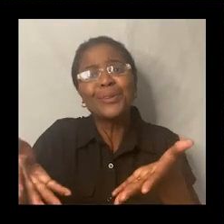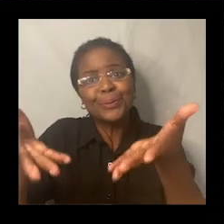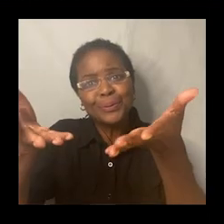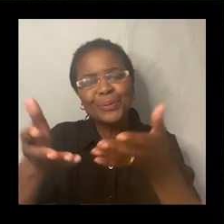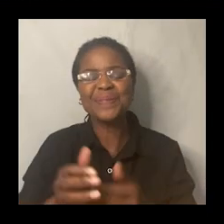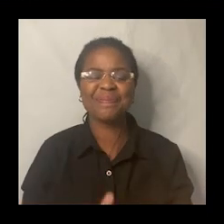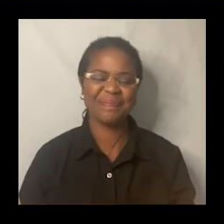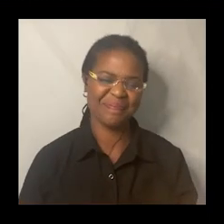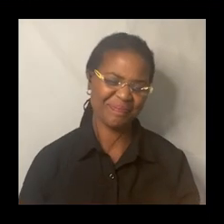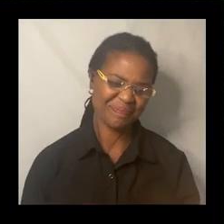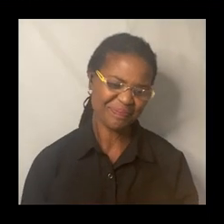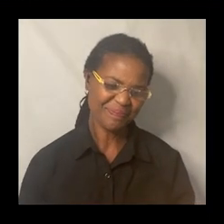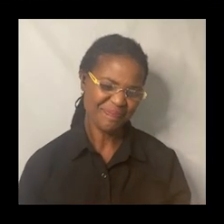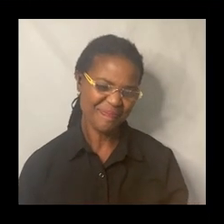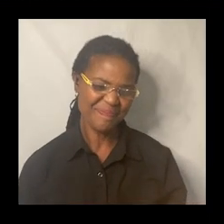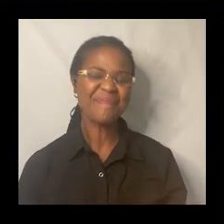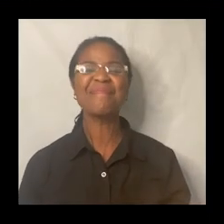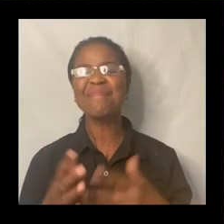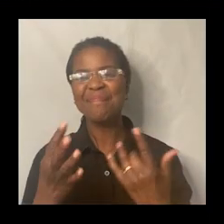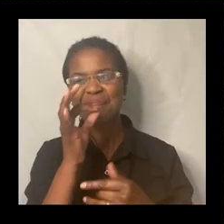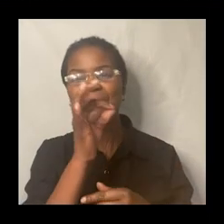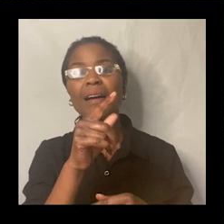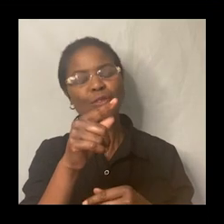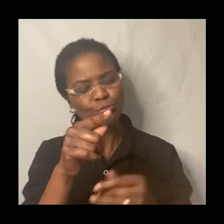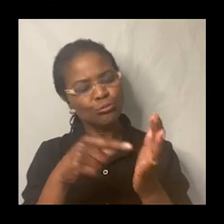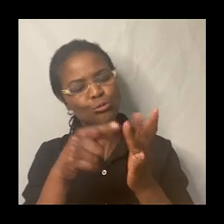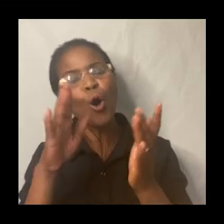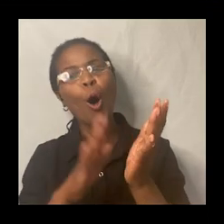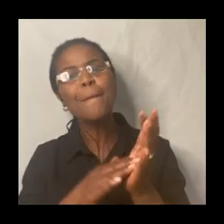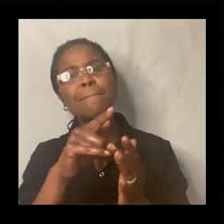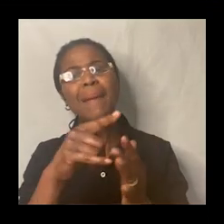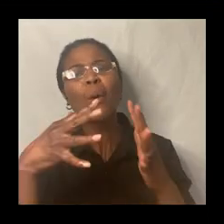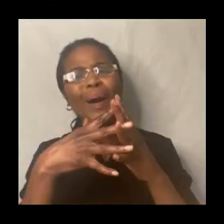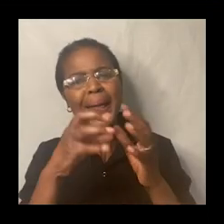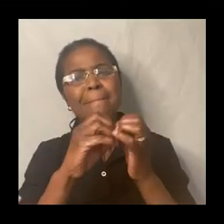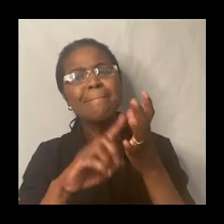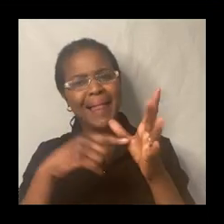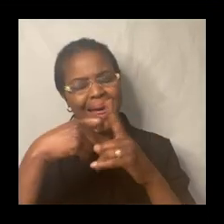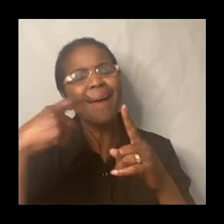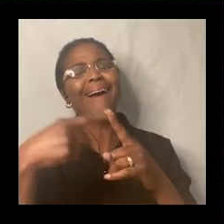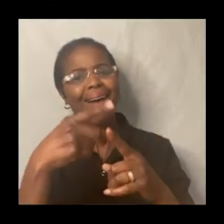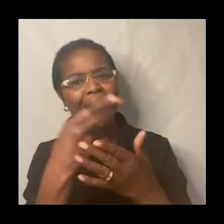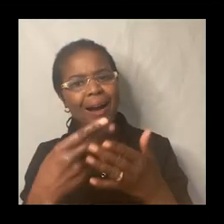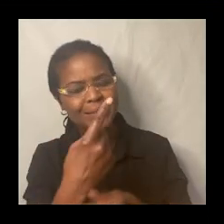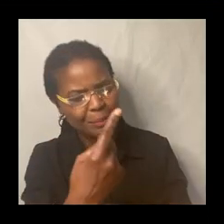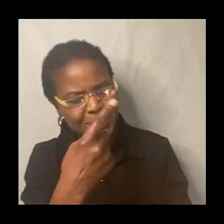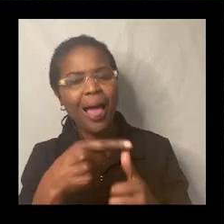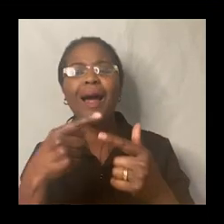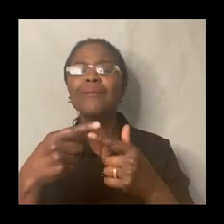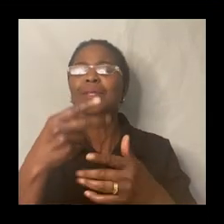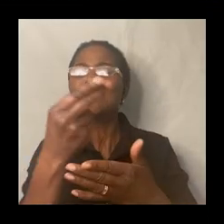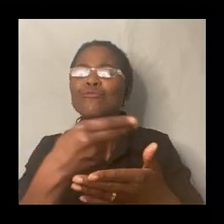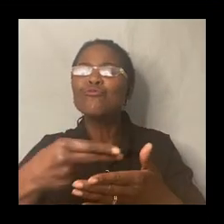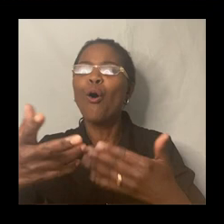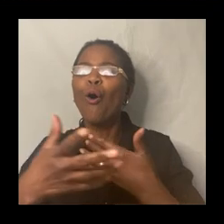And Tom, obviously, William Blake was also an artist and also drew angels and creatures